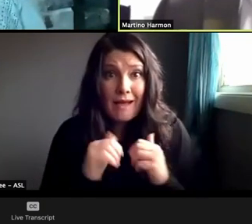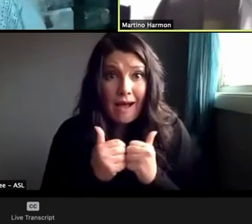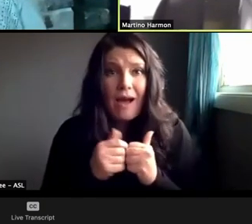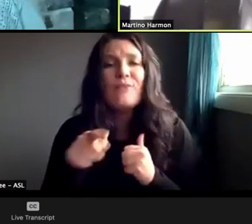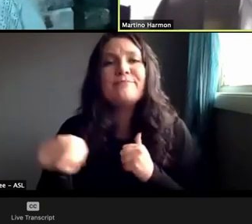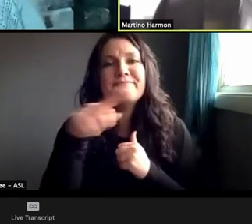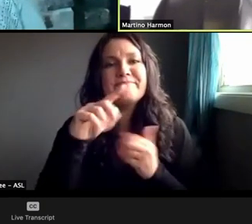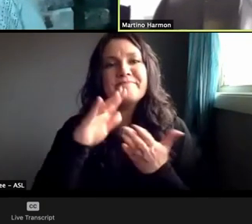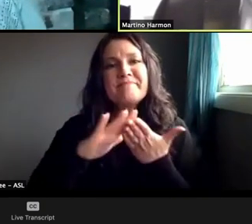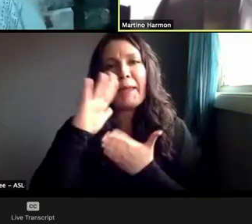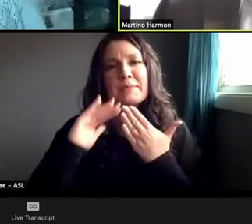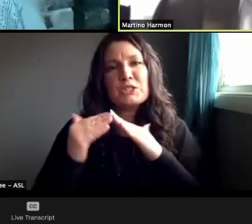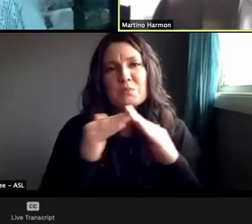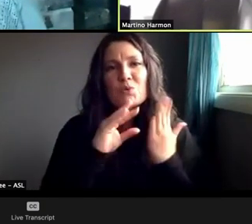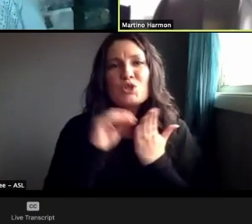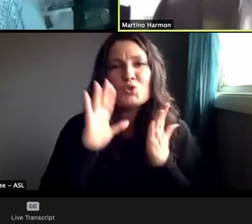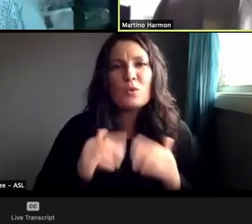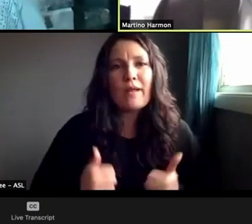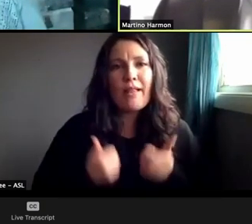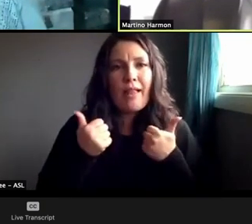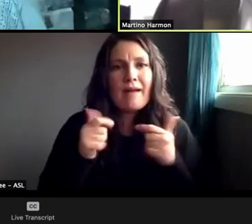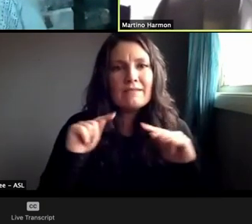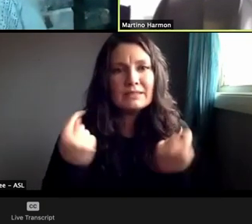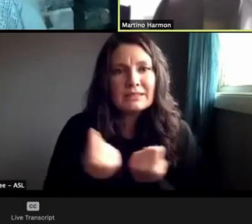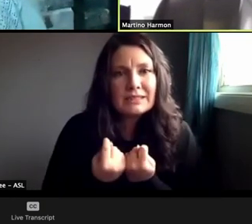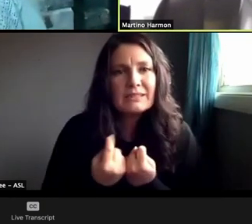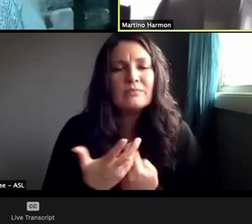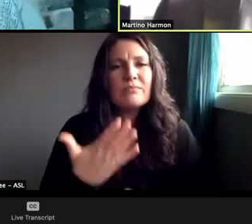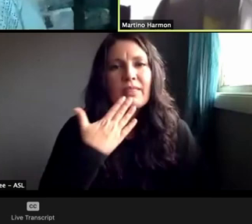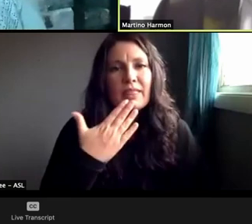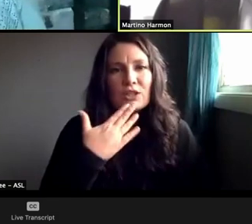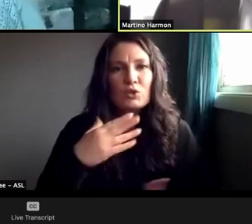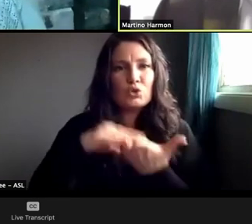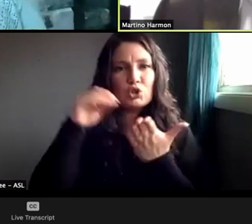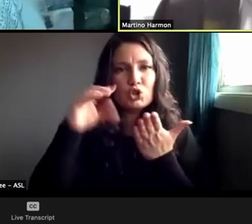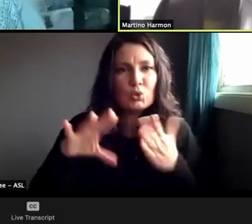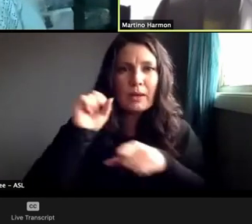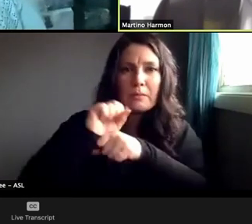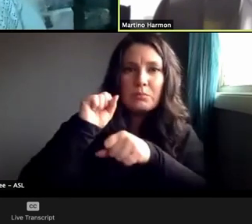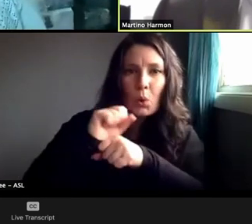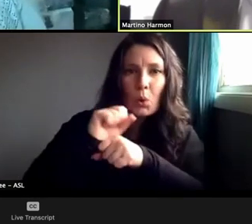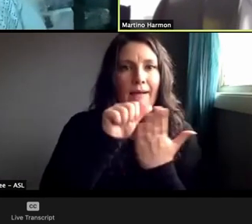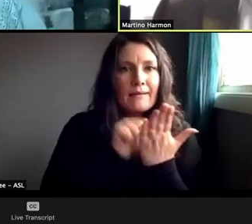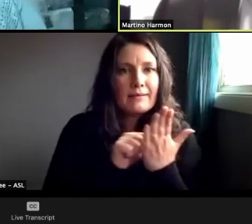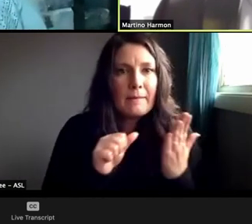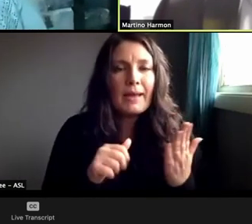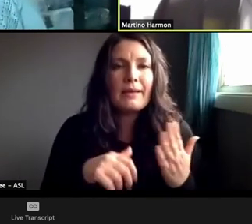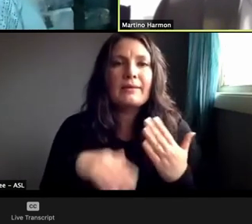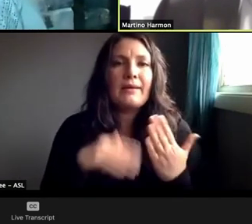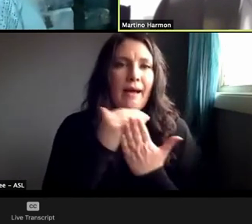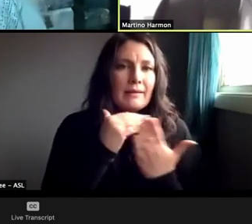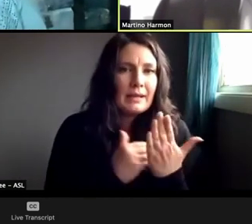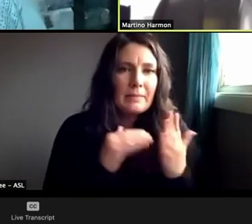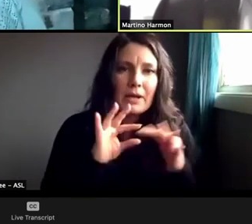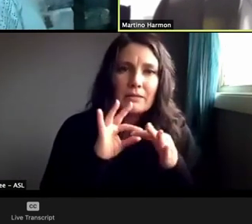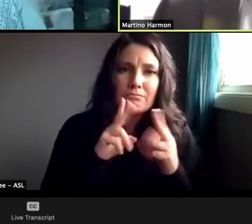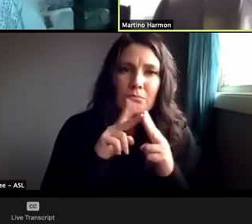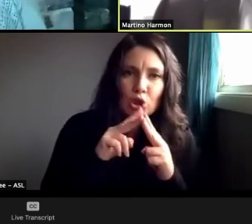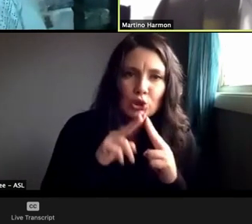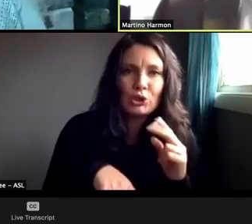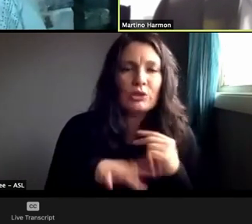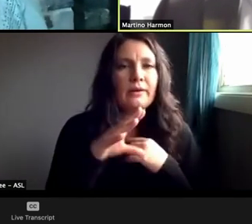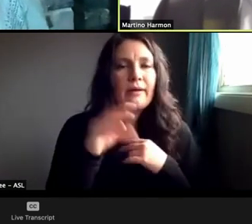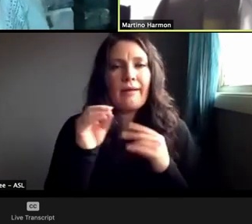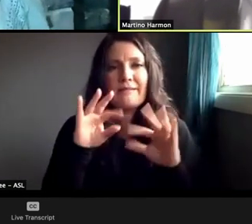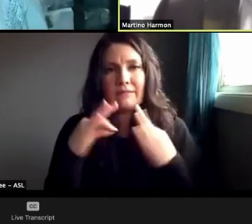of the Student Life team, I want to thank our student employees, our academic partners, our families and students who